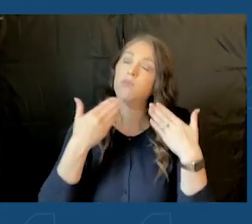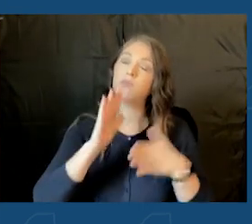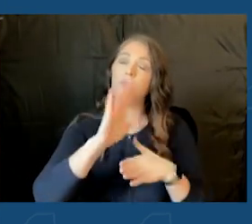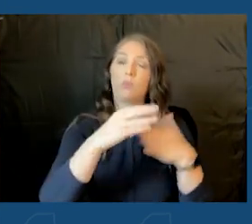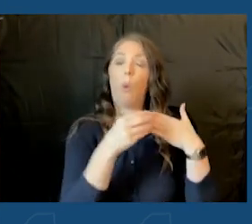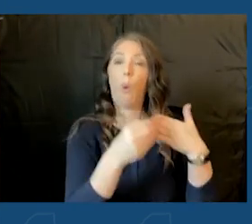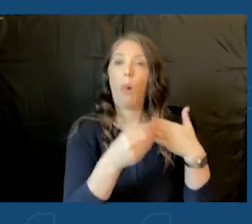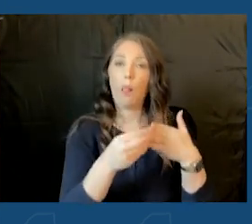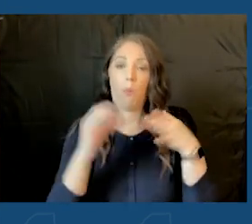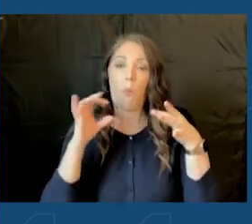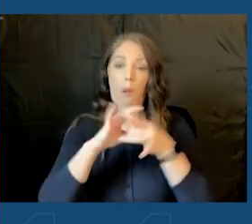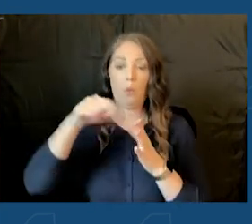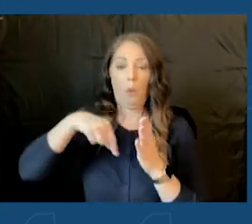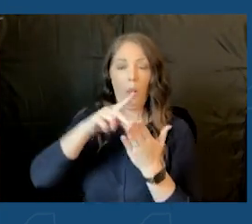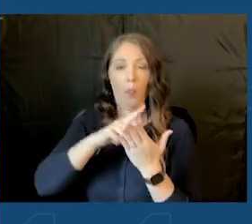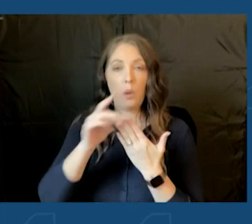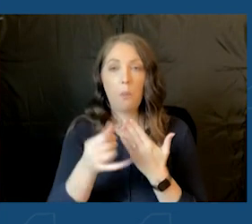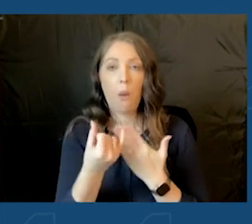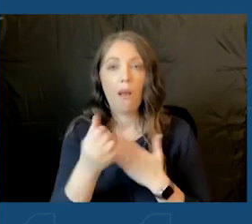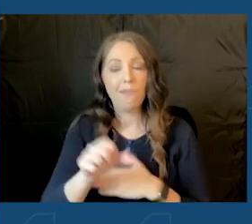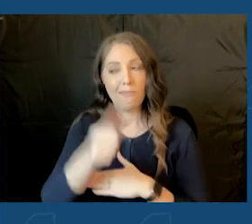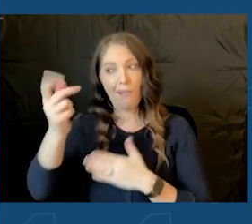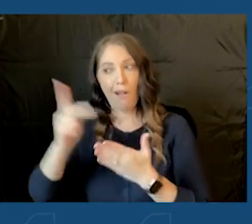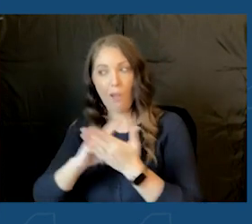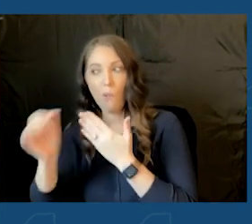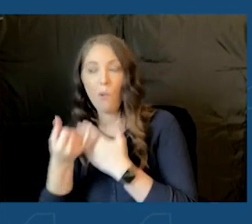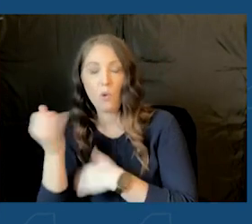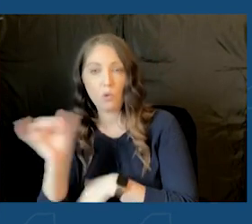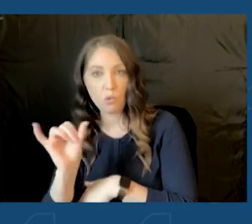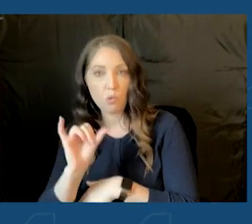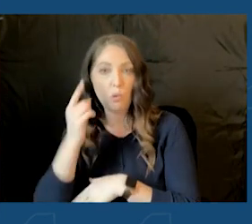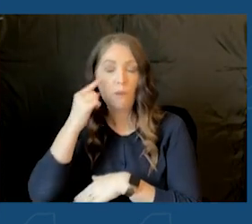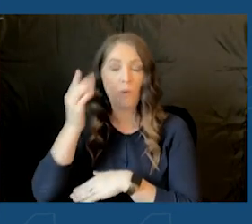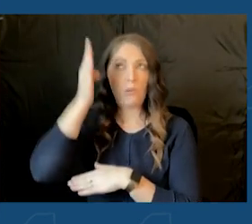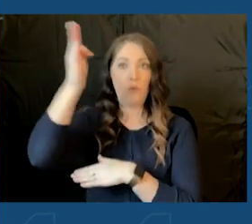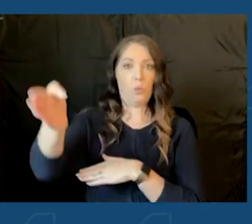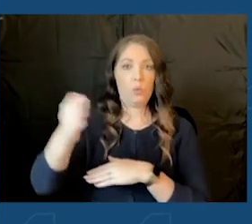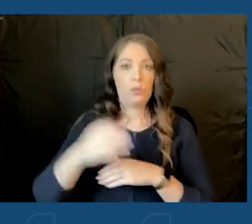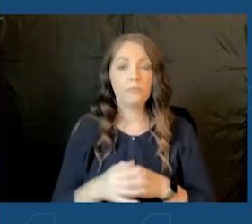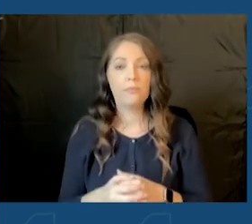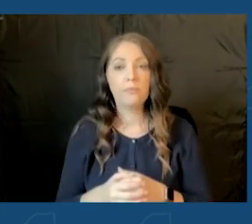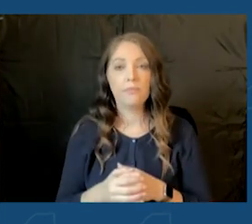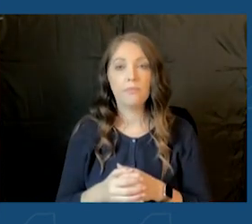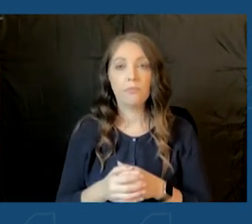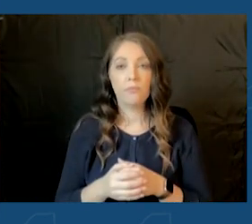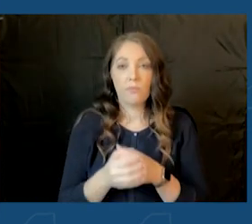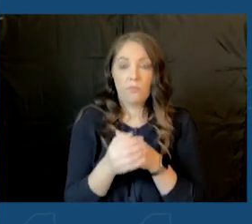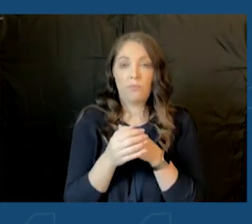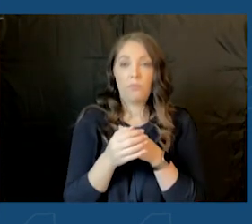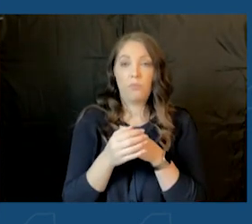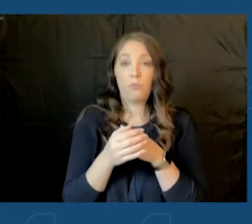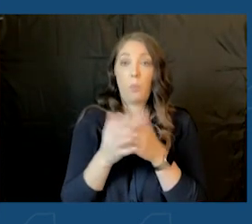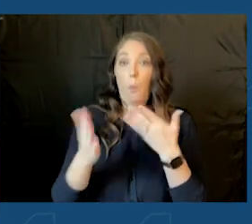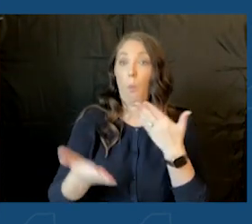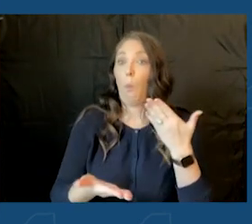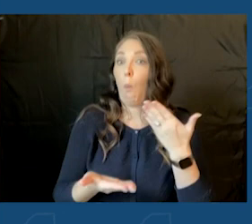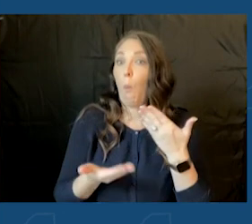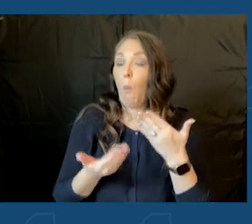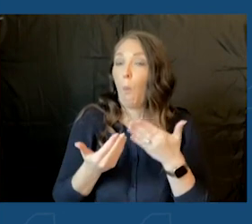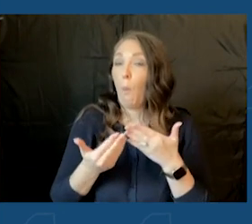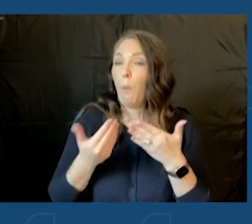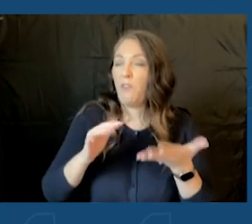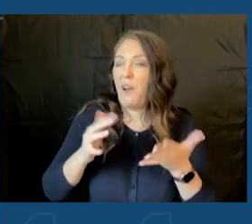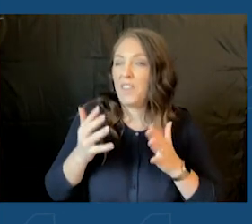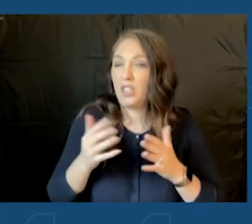project and so many others, and into the future. Before I turn over the podium, I also want to acknowledge, as the governor